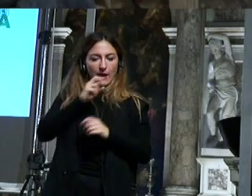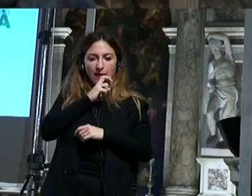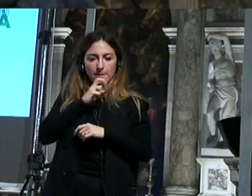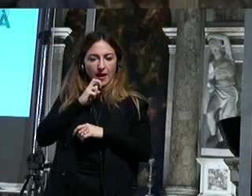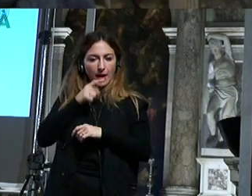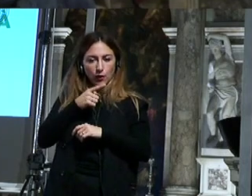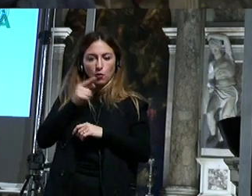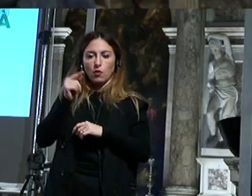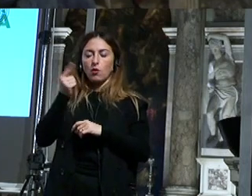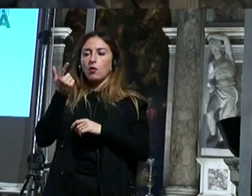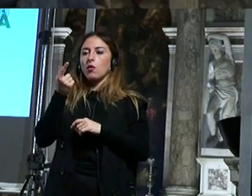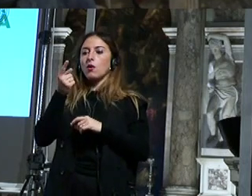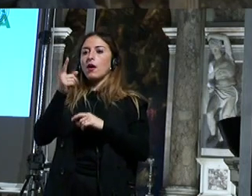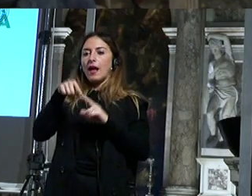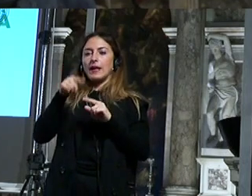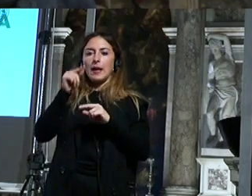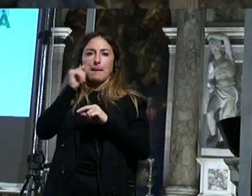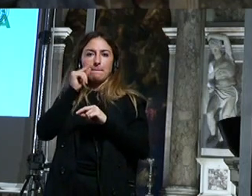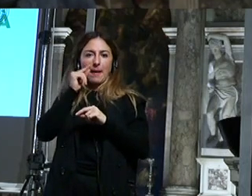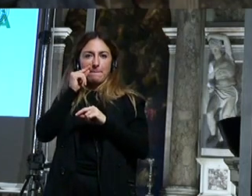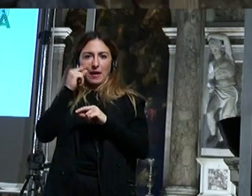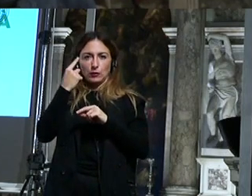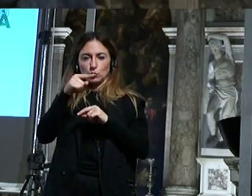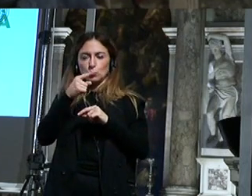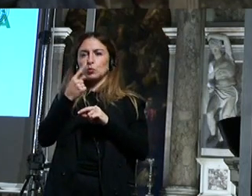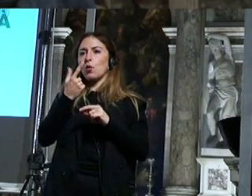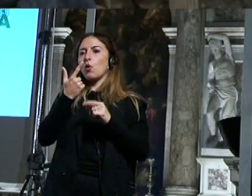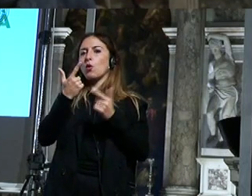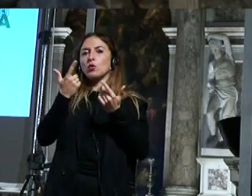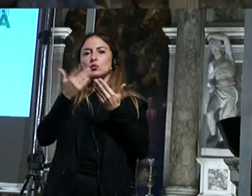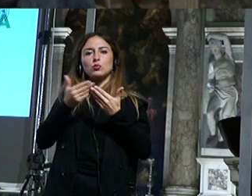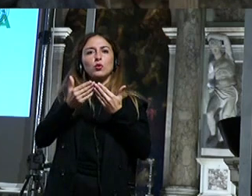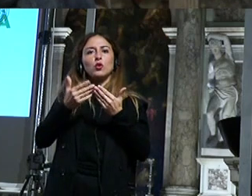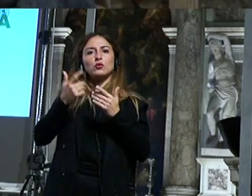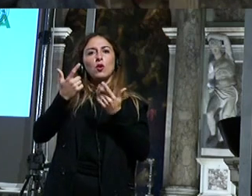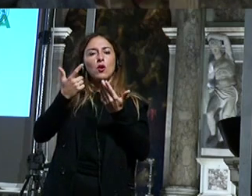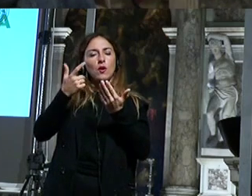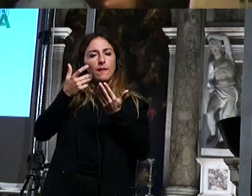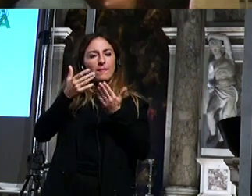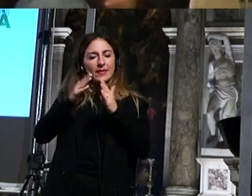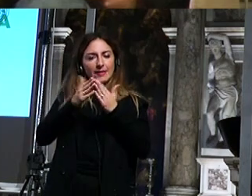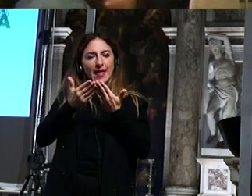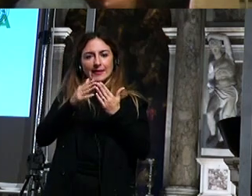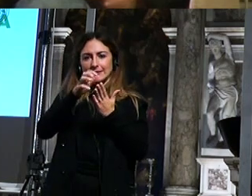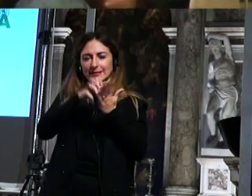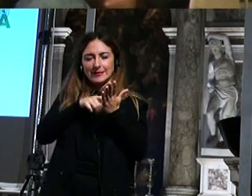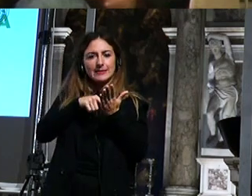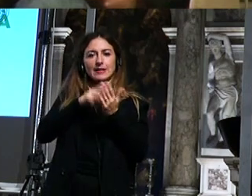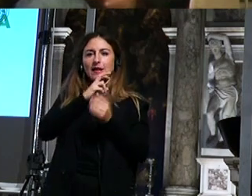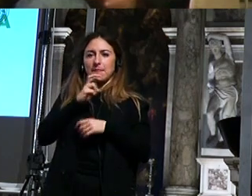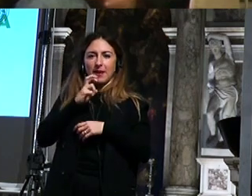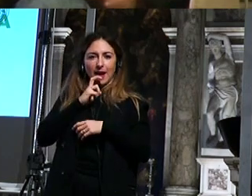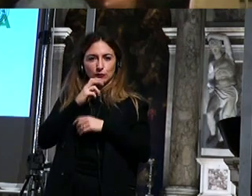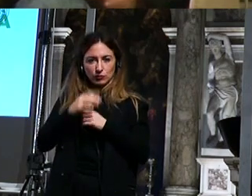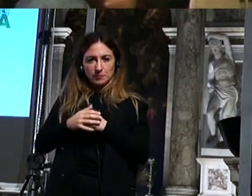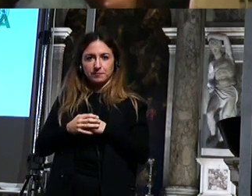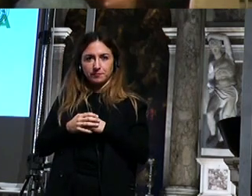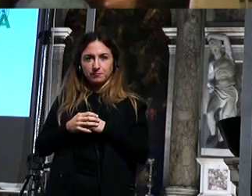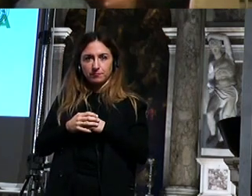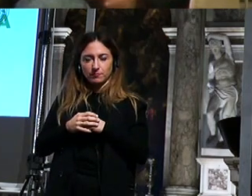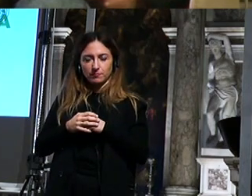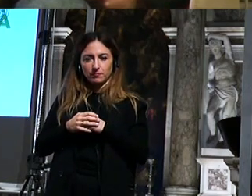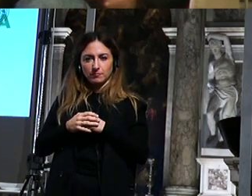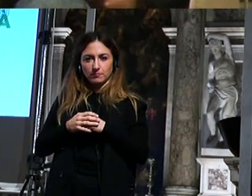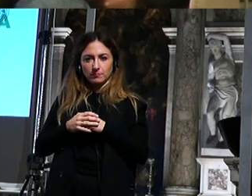Jewish texts, and he became a professor. But it clearly ossified him in some way, it